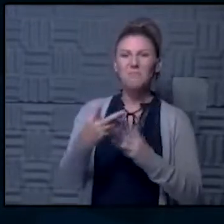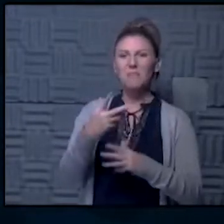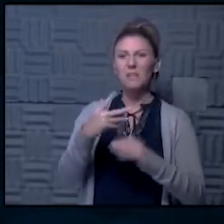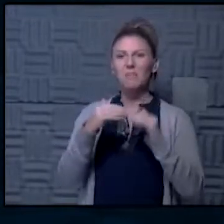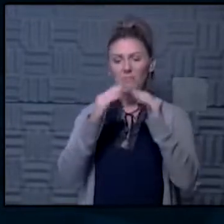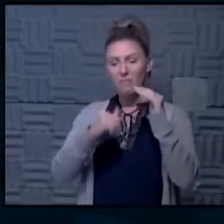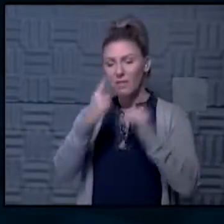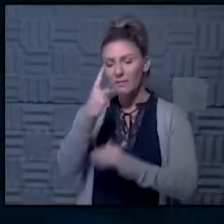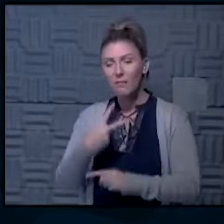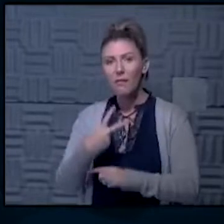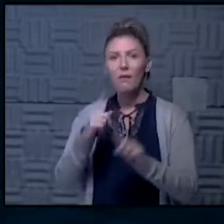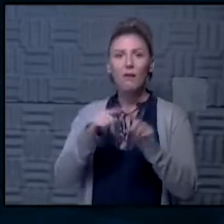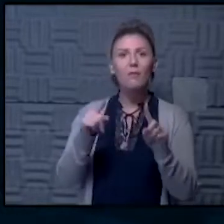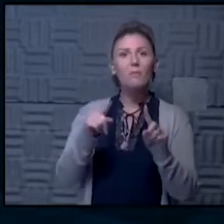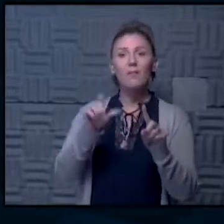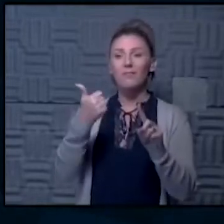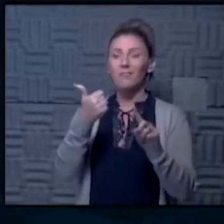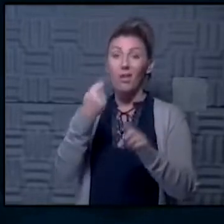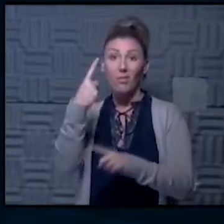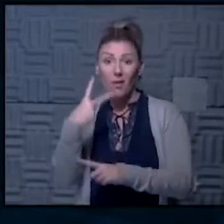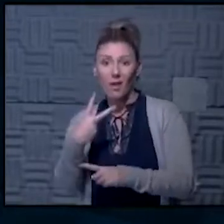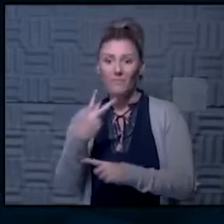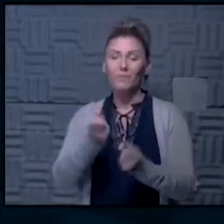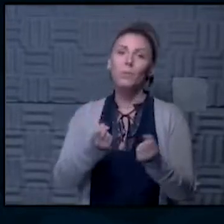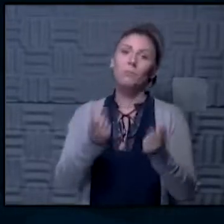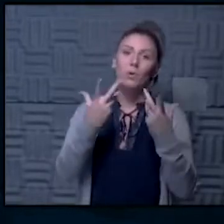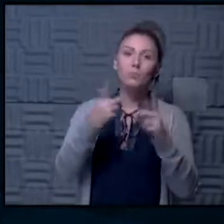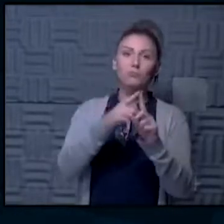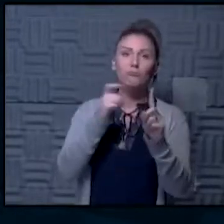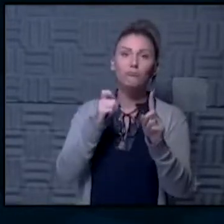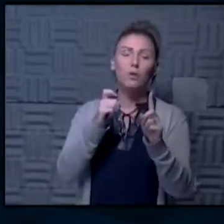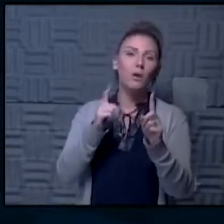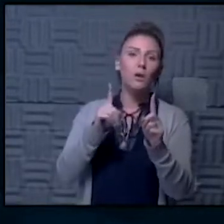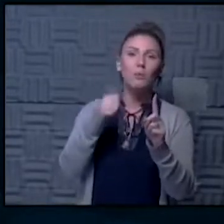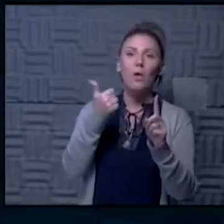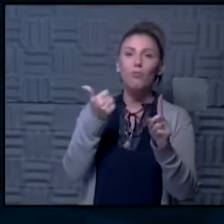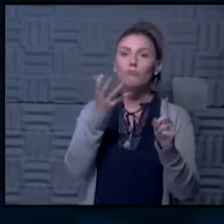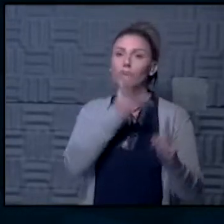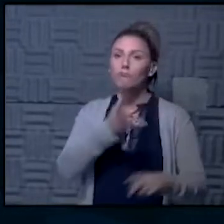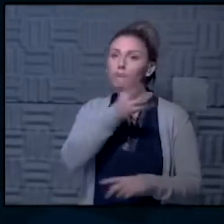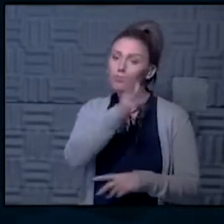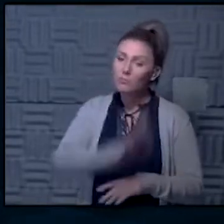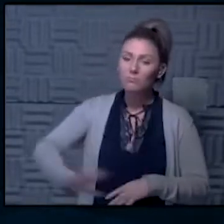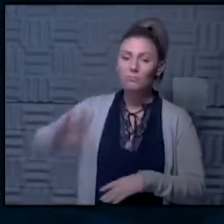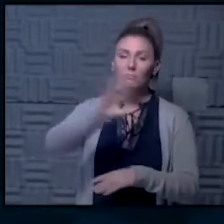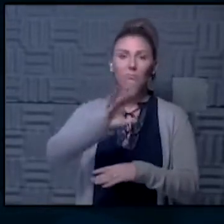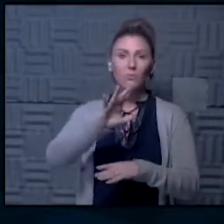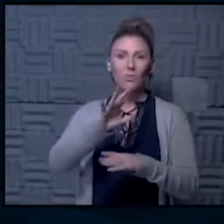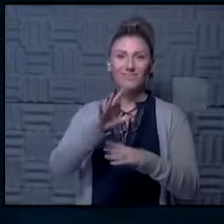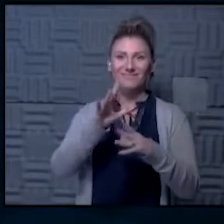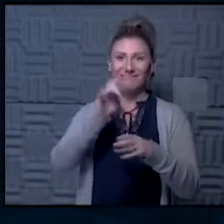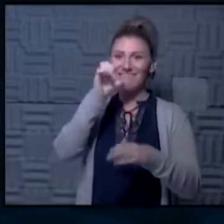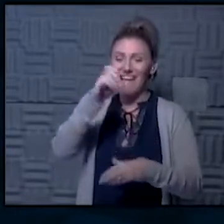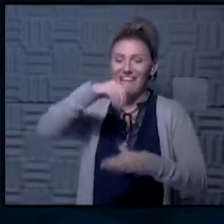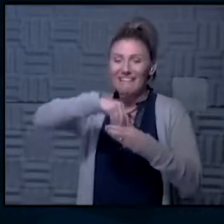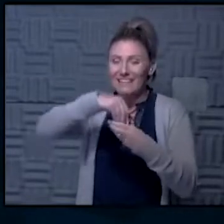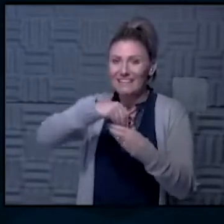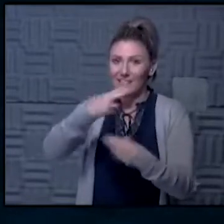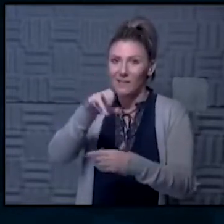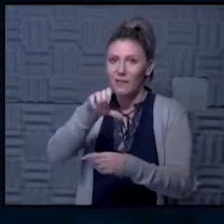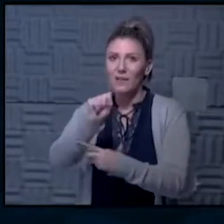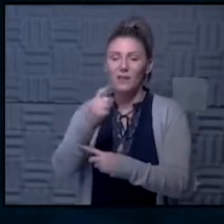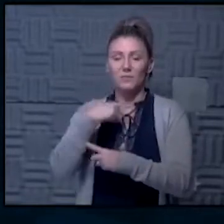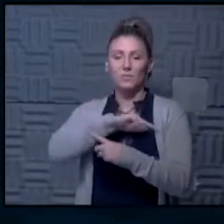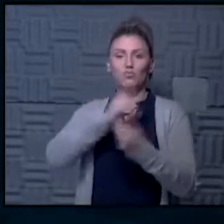forth. But then the other half or other majority of them are coming from all the rural areas outside of Hays. We service,